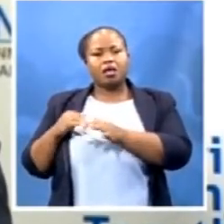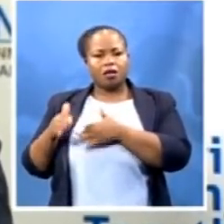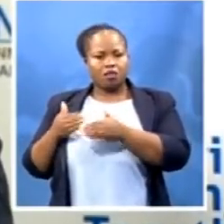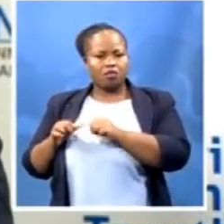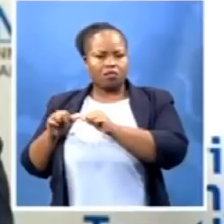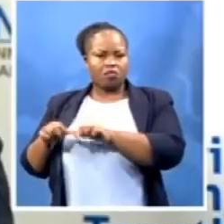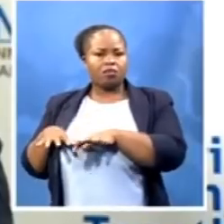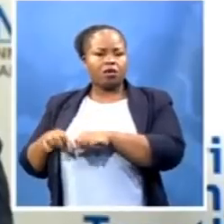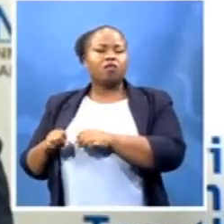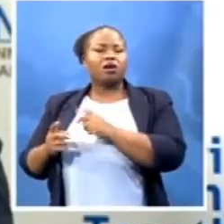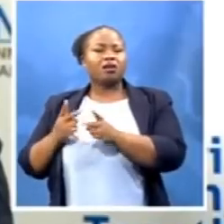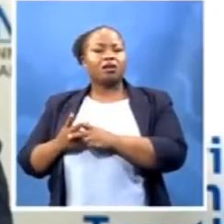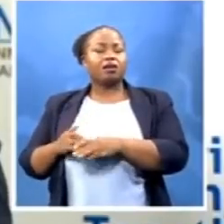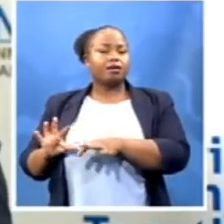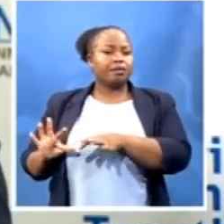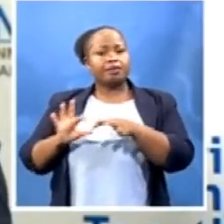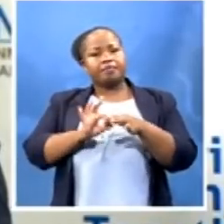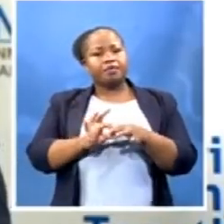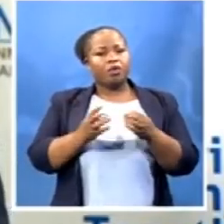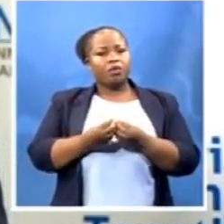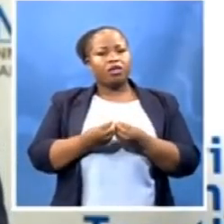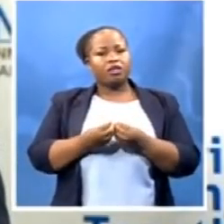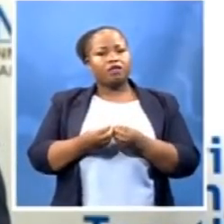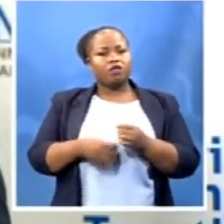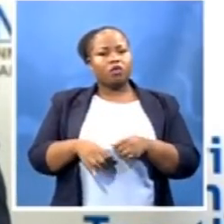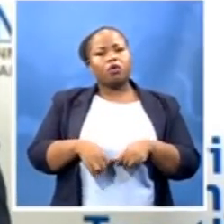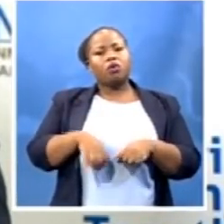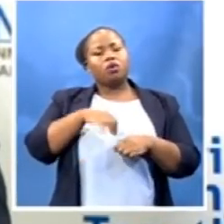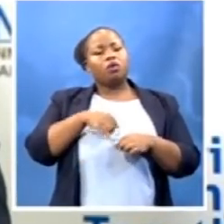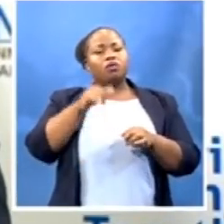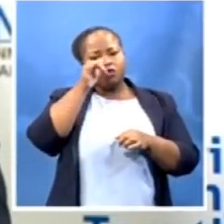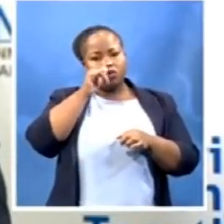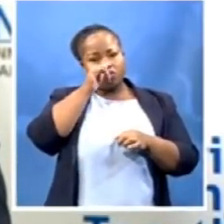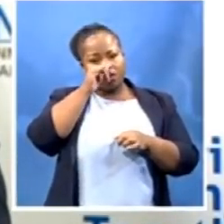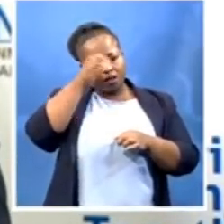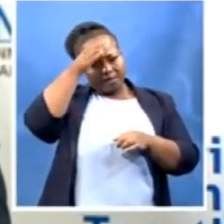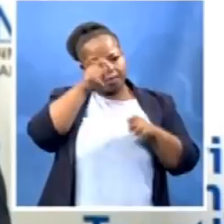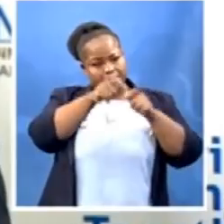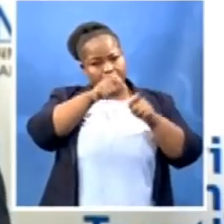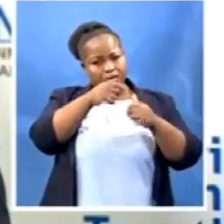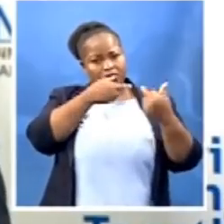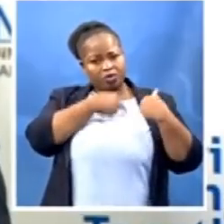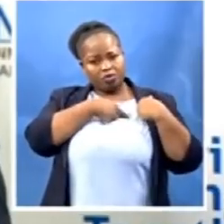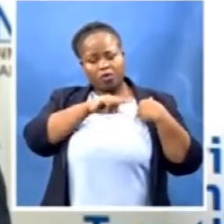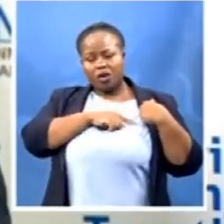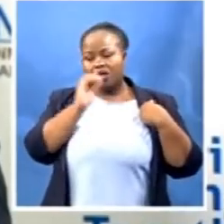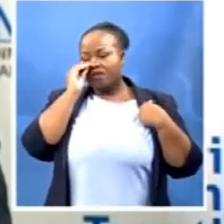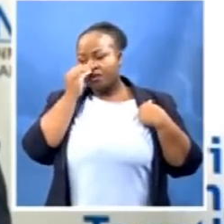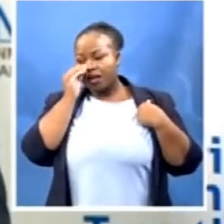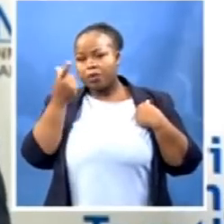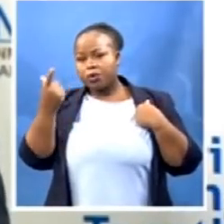crime intelligence in order to bring these criminal syndicates that are behind these illegal land invasions to